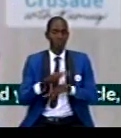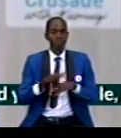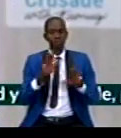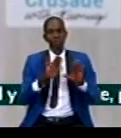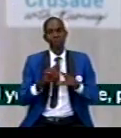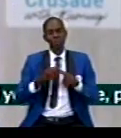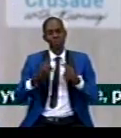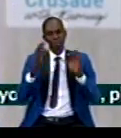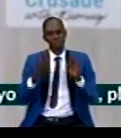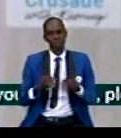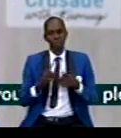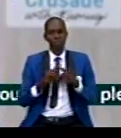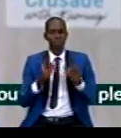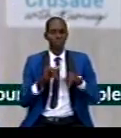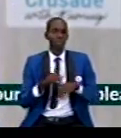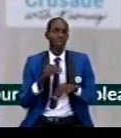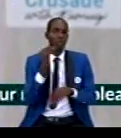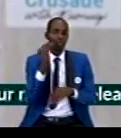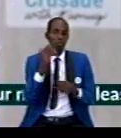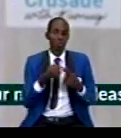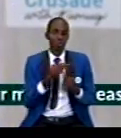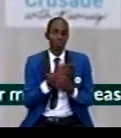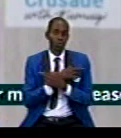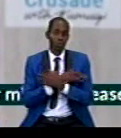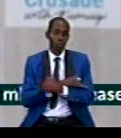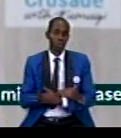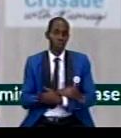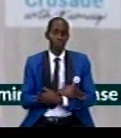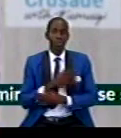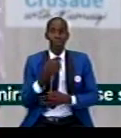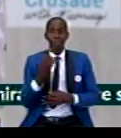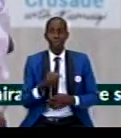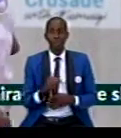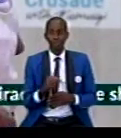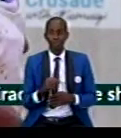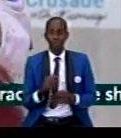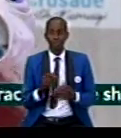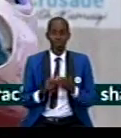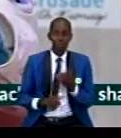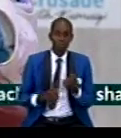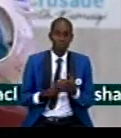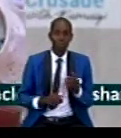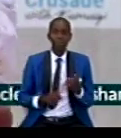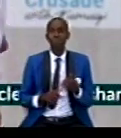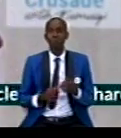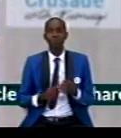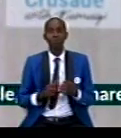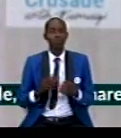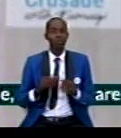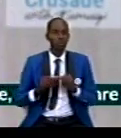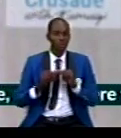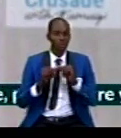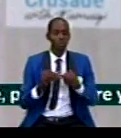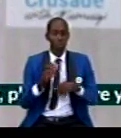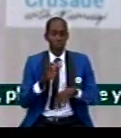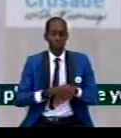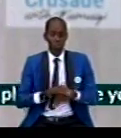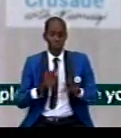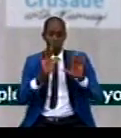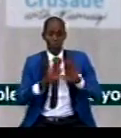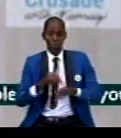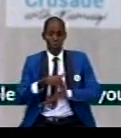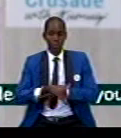The stooling continued that Sunday and even on Monday morning. But Monday evening, we came down for the